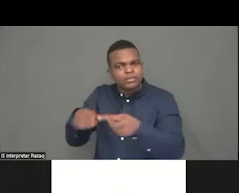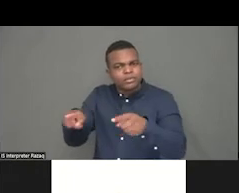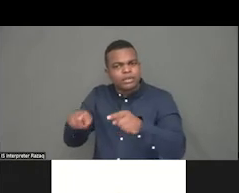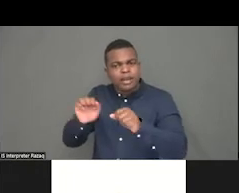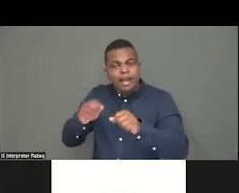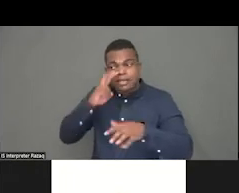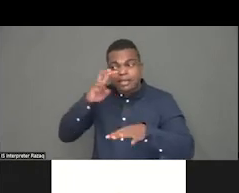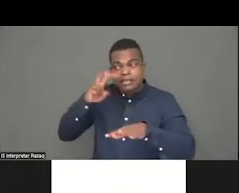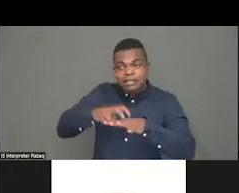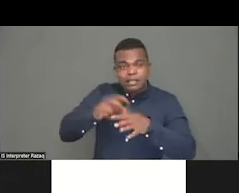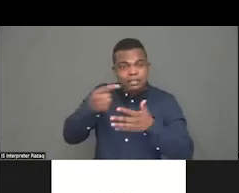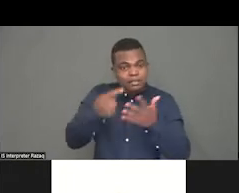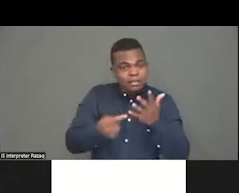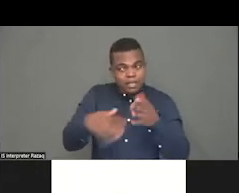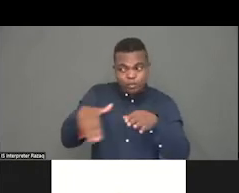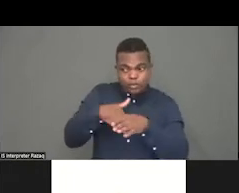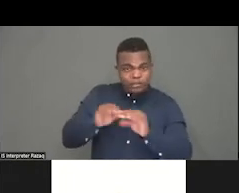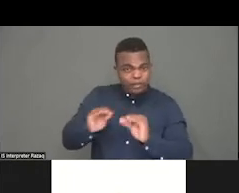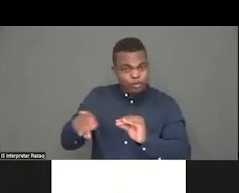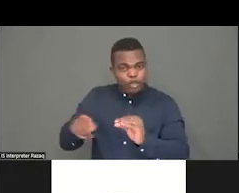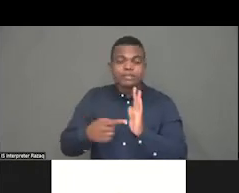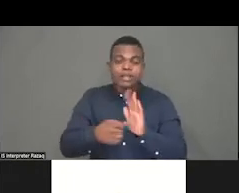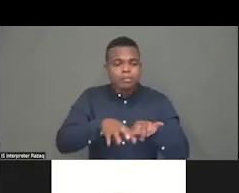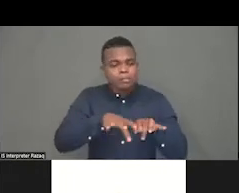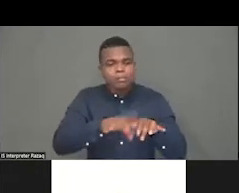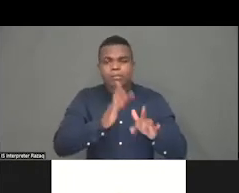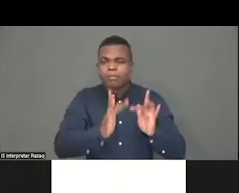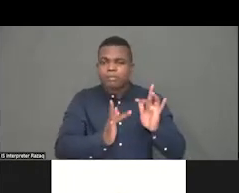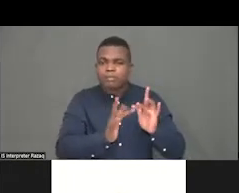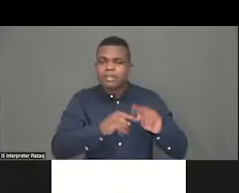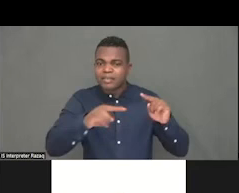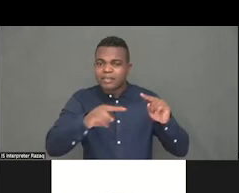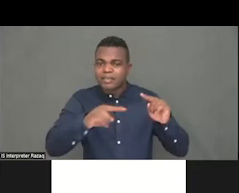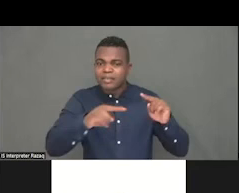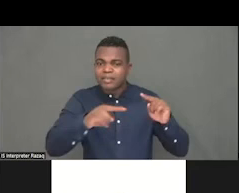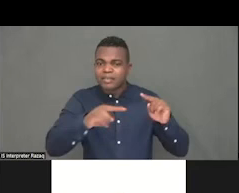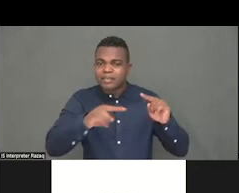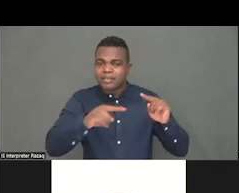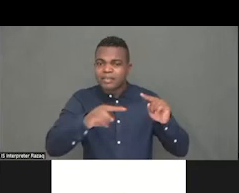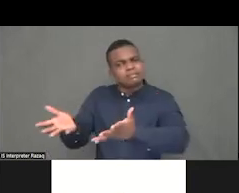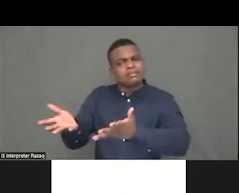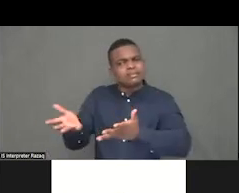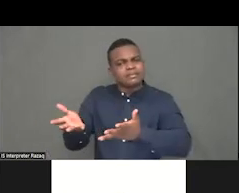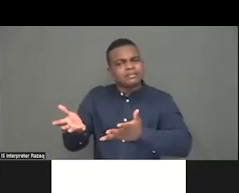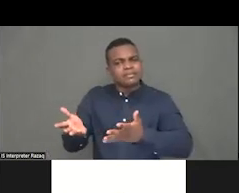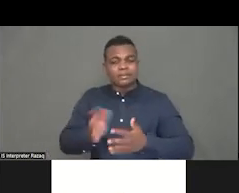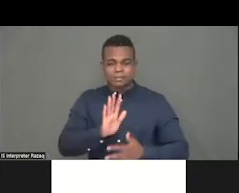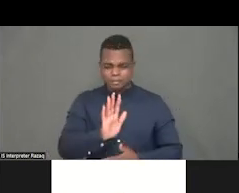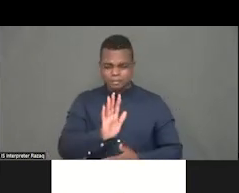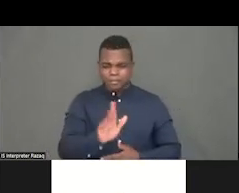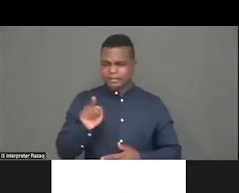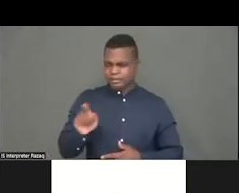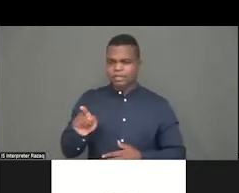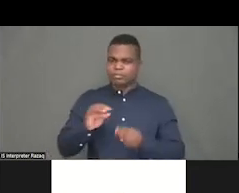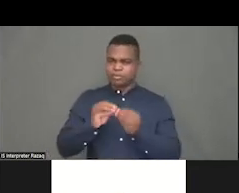situation, there could be a lot of other important core aspects to make ICT accessible or